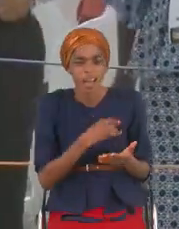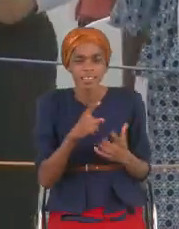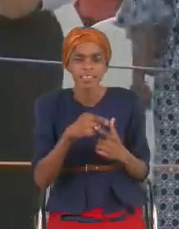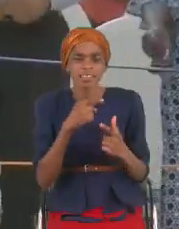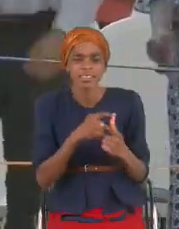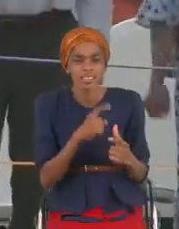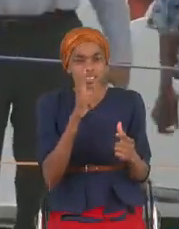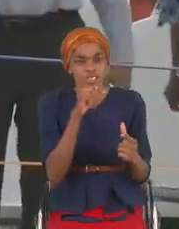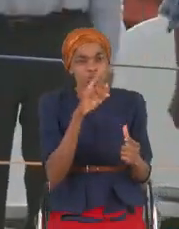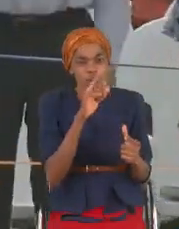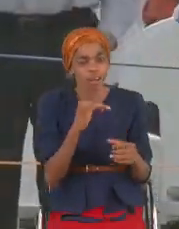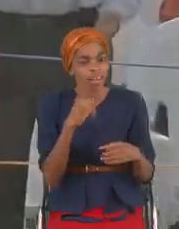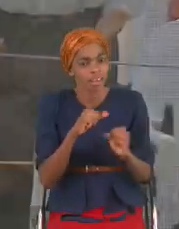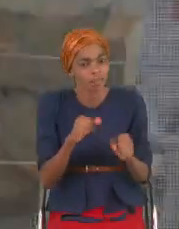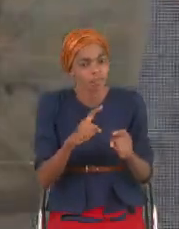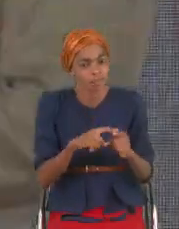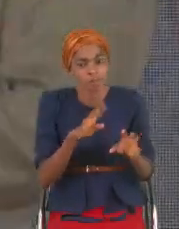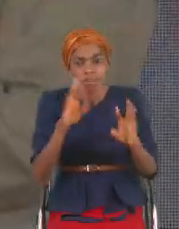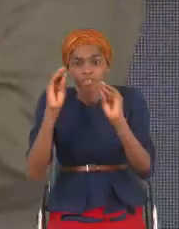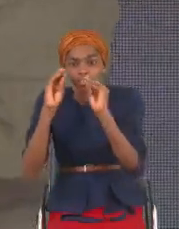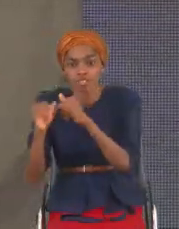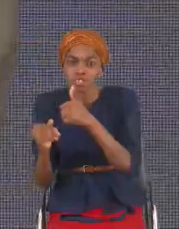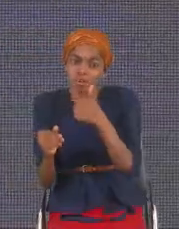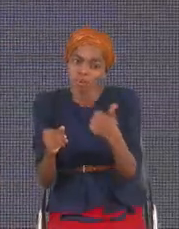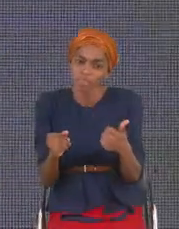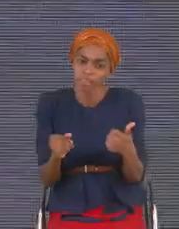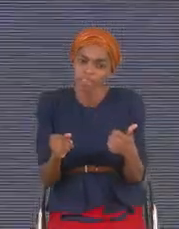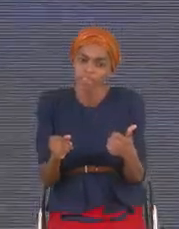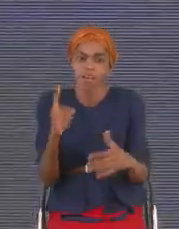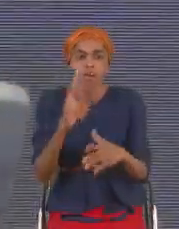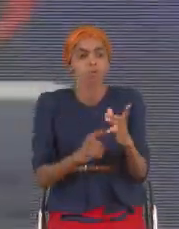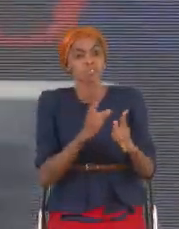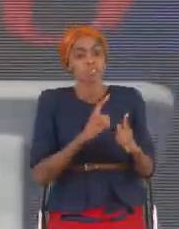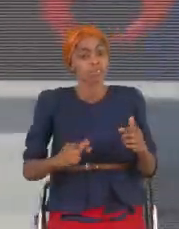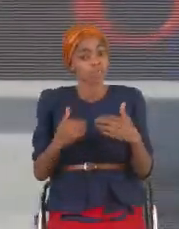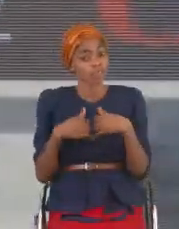you're able to communicate what the Lord has